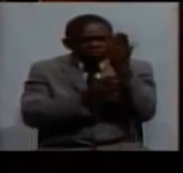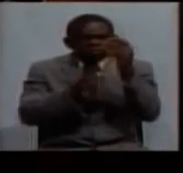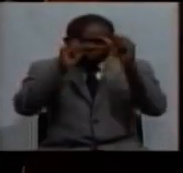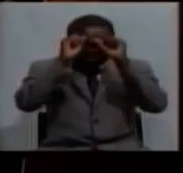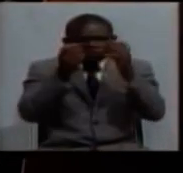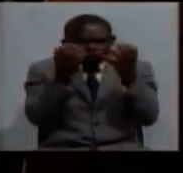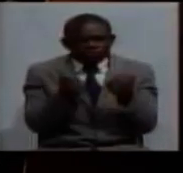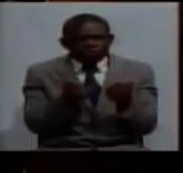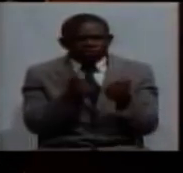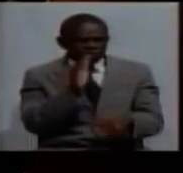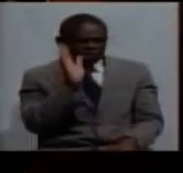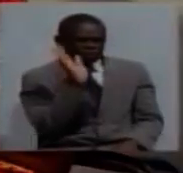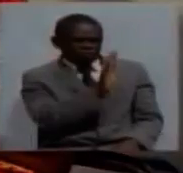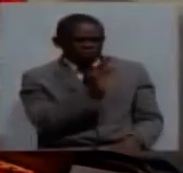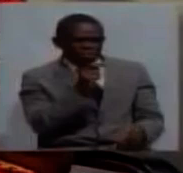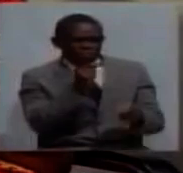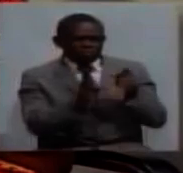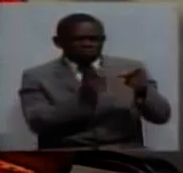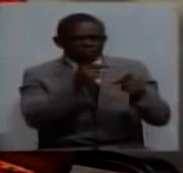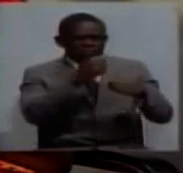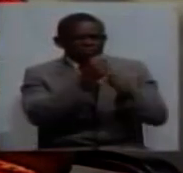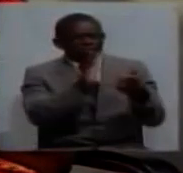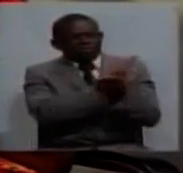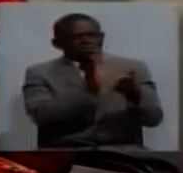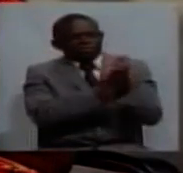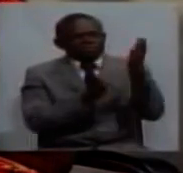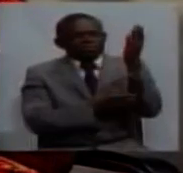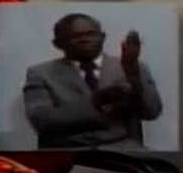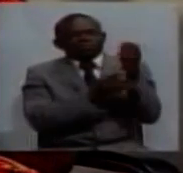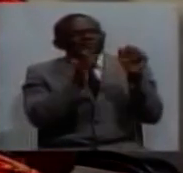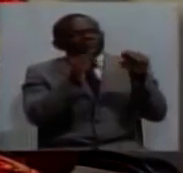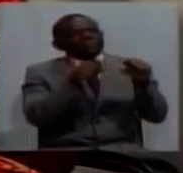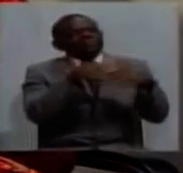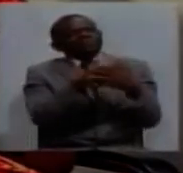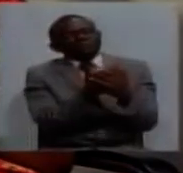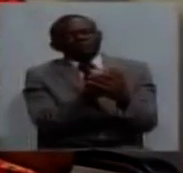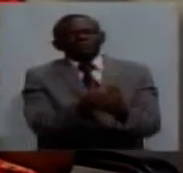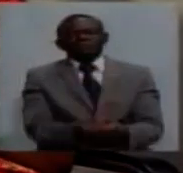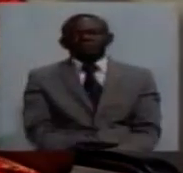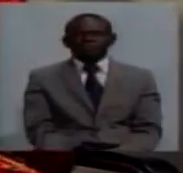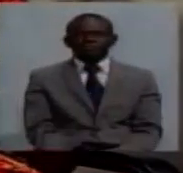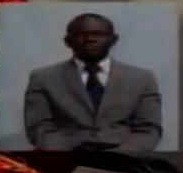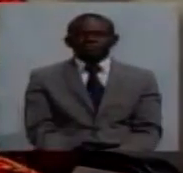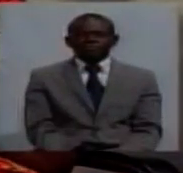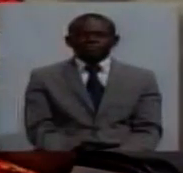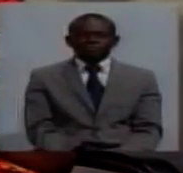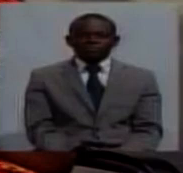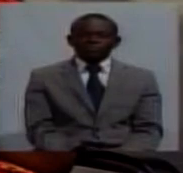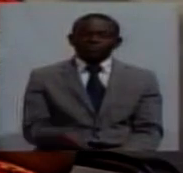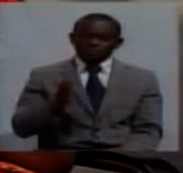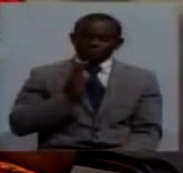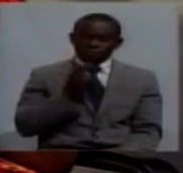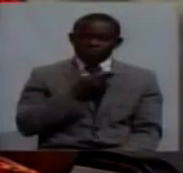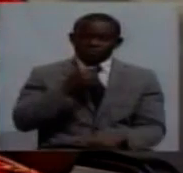the process? We can fast track the process indeed, because I think there are some things that we are already doing. Let me go again to